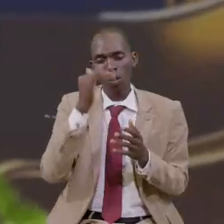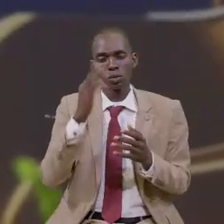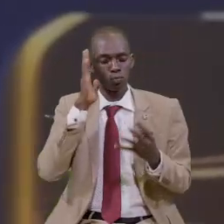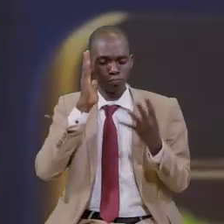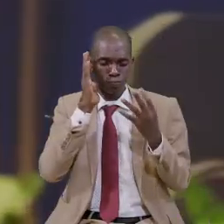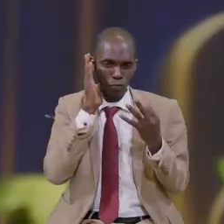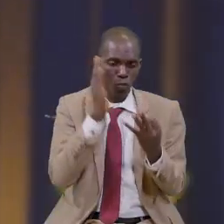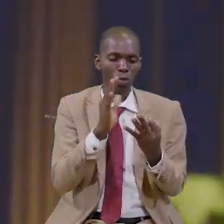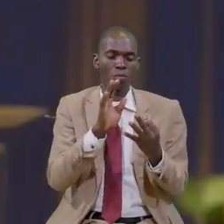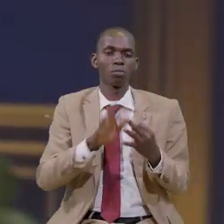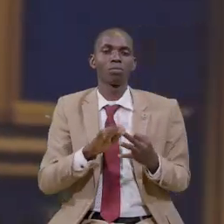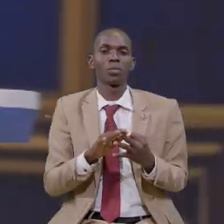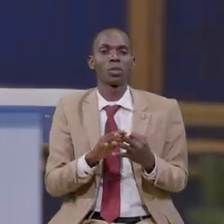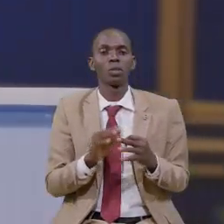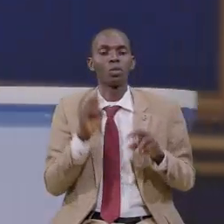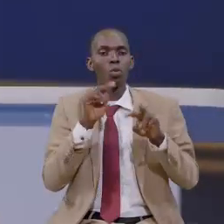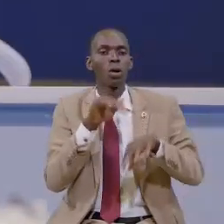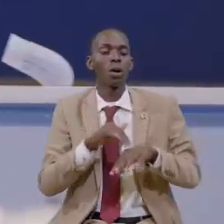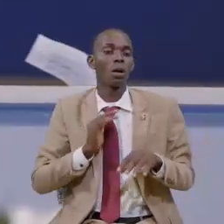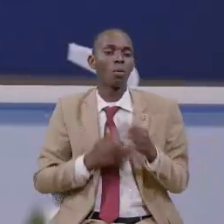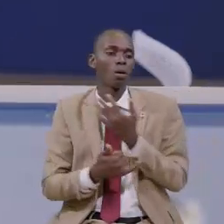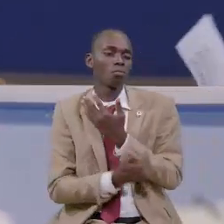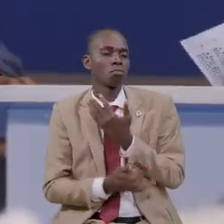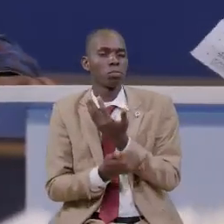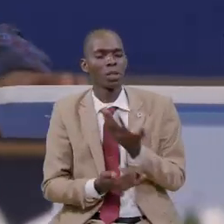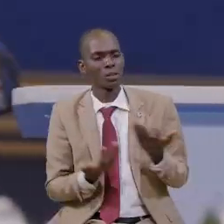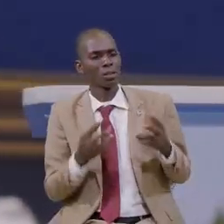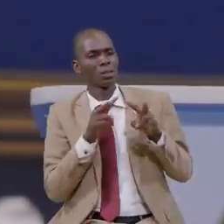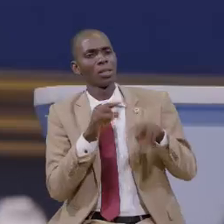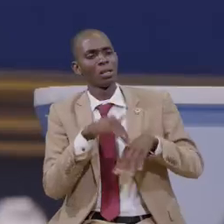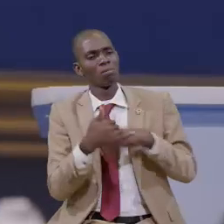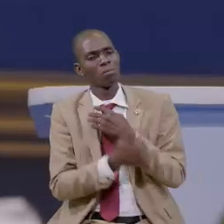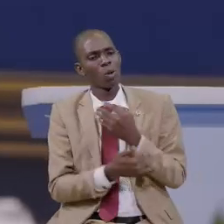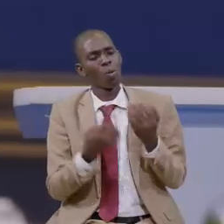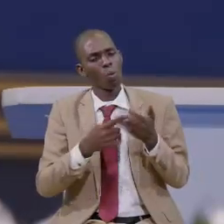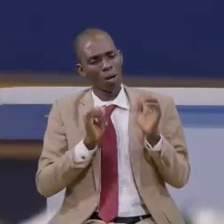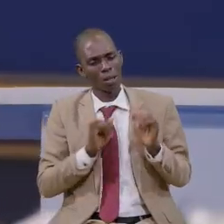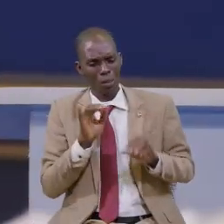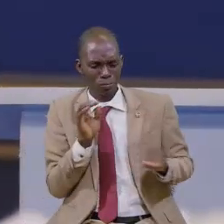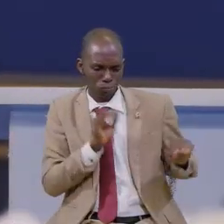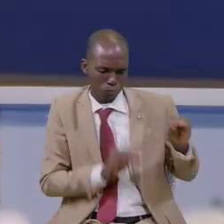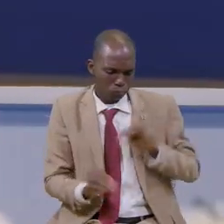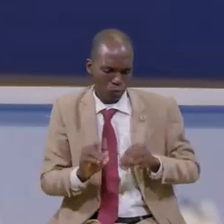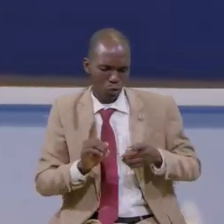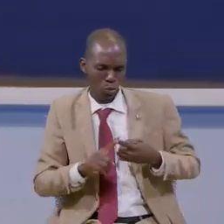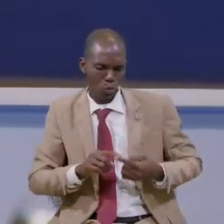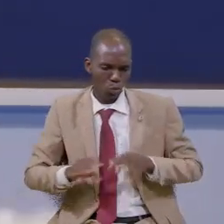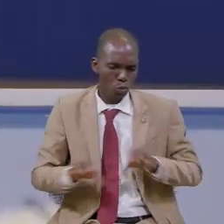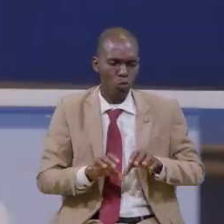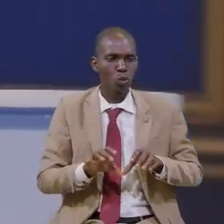our country. Look at what you can contribute. You can look at what you can make of all your talents, of all